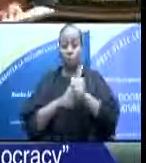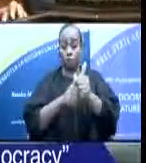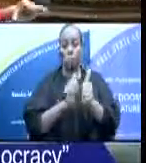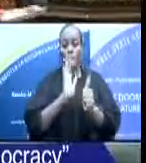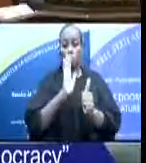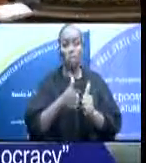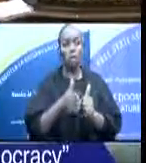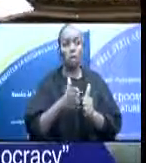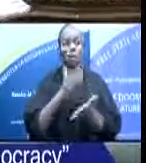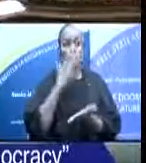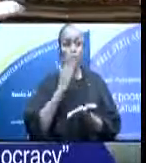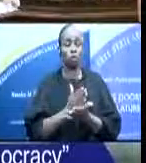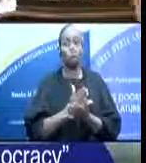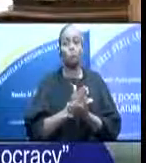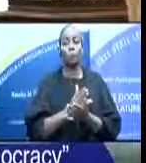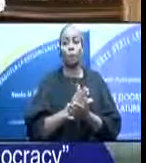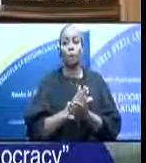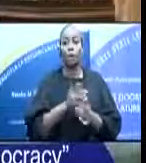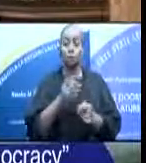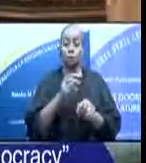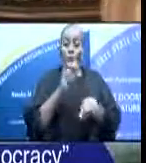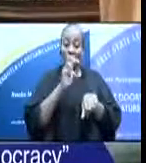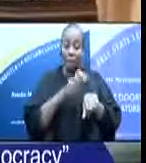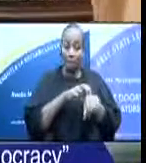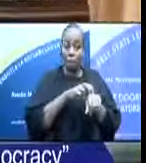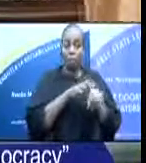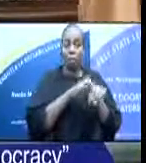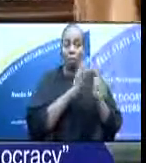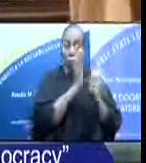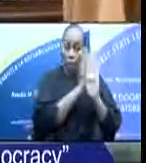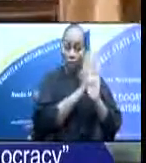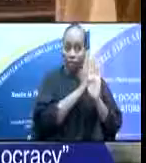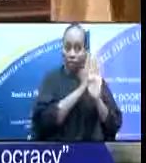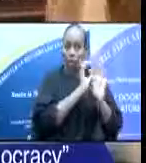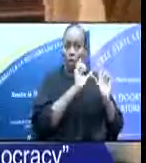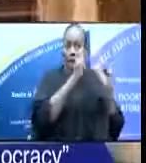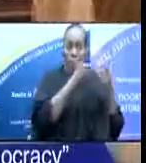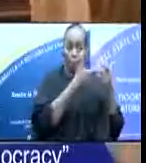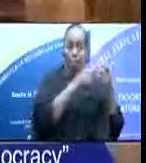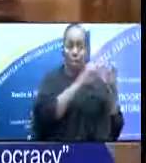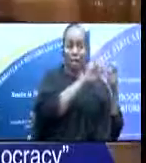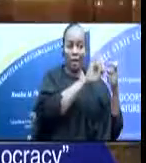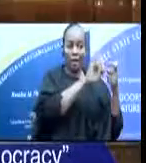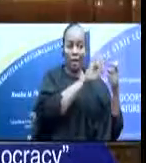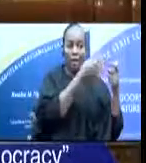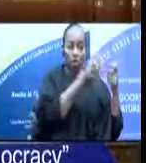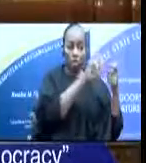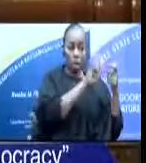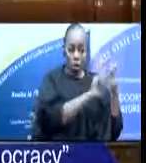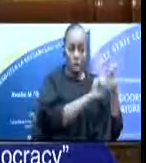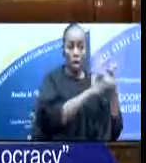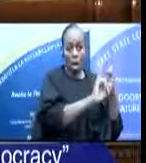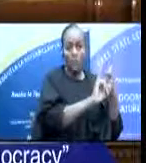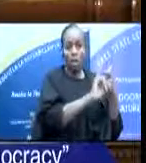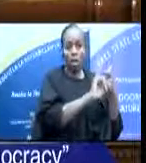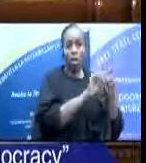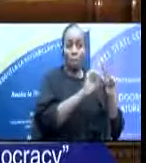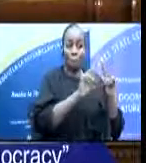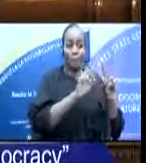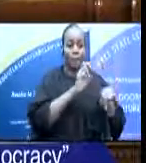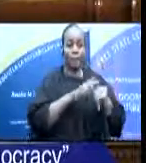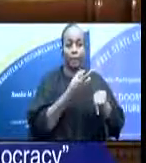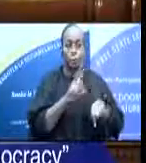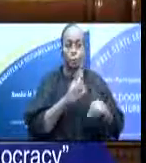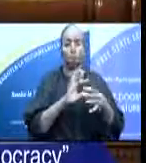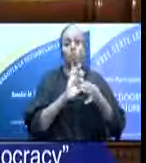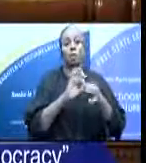that. So you need the private sector, even more than NHI, but they need that commitment from you. And it's actually